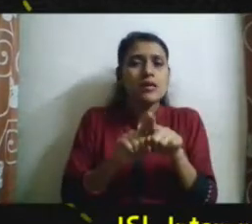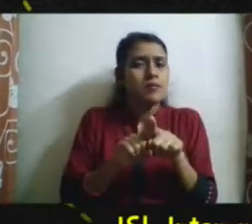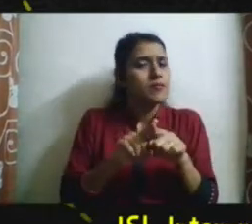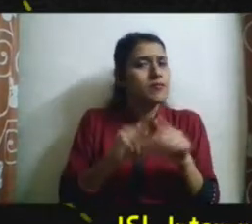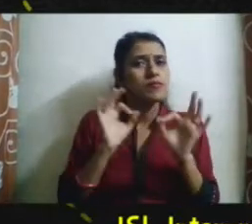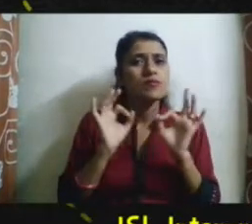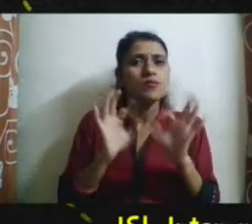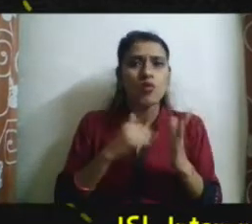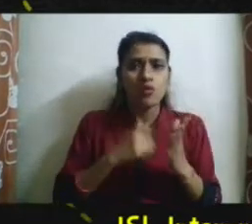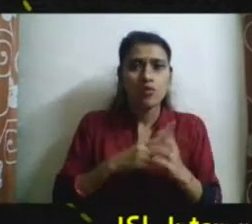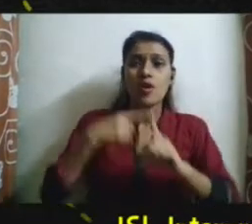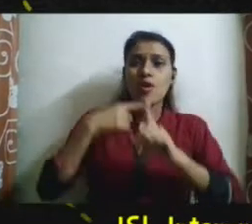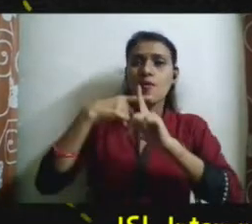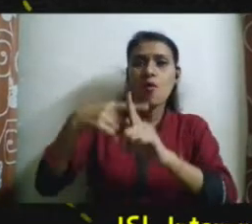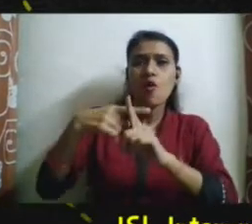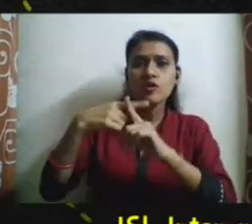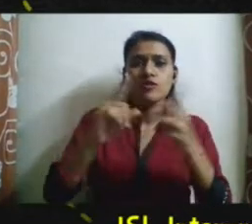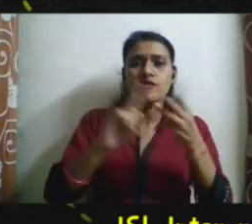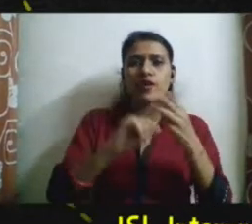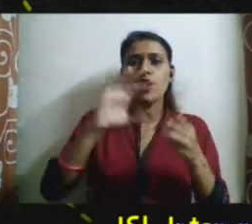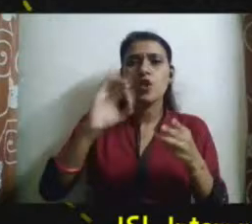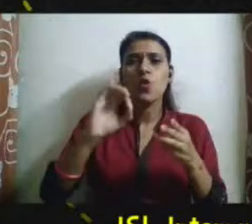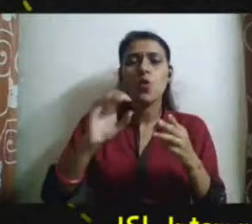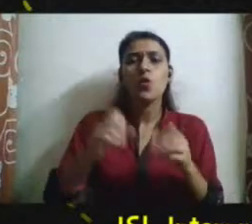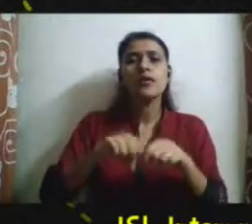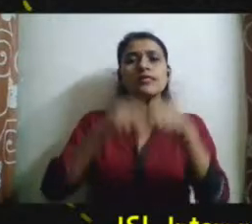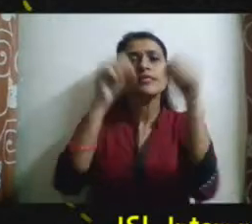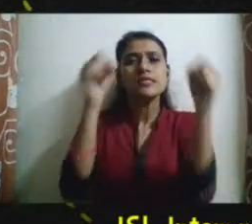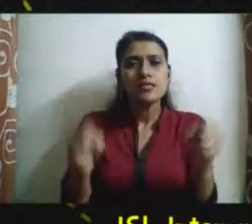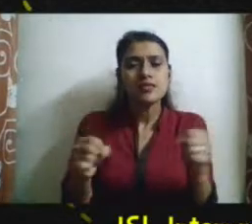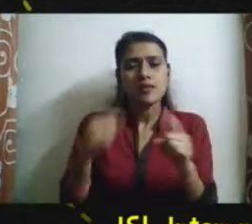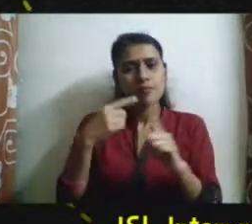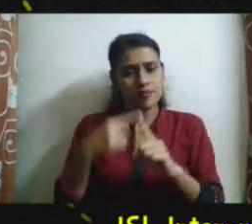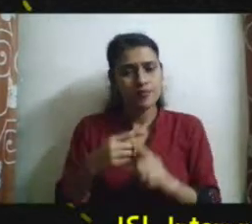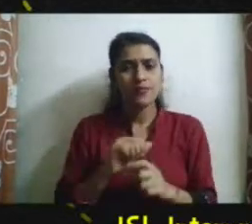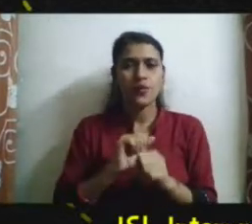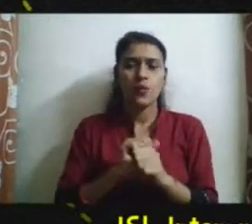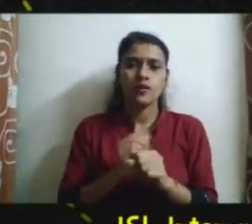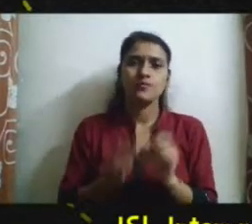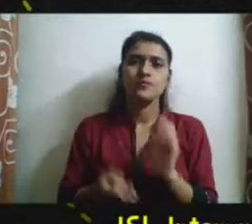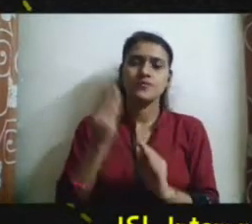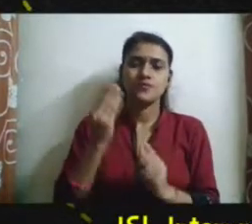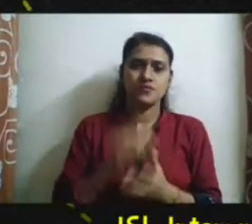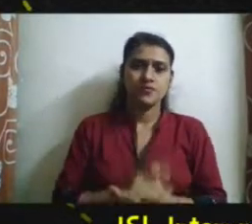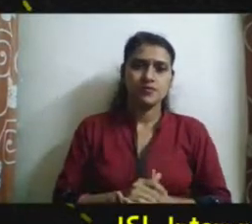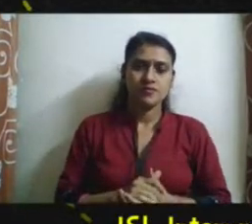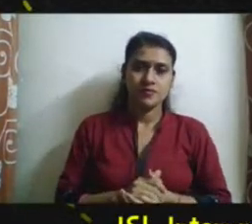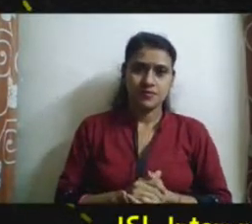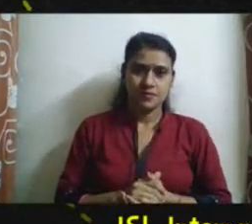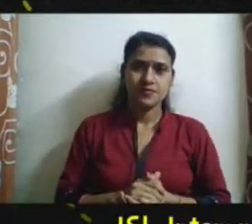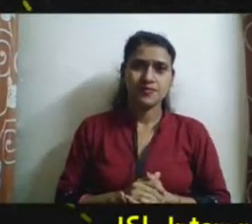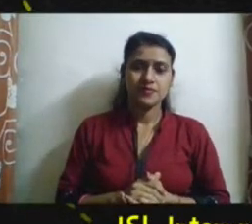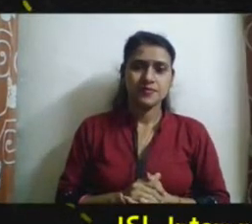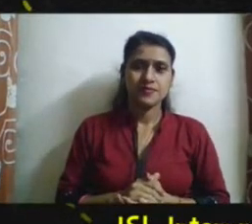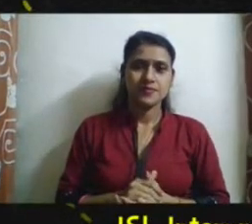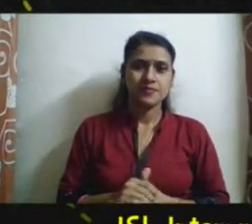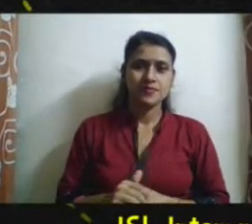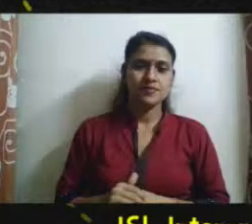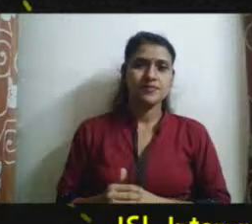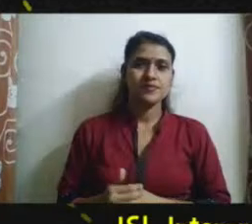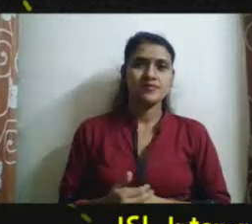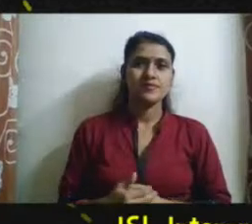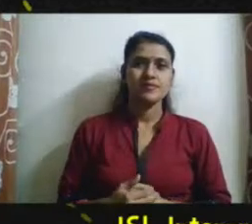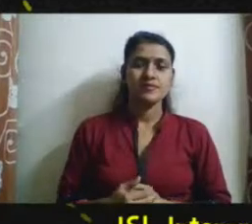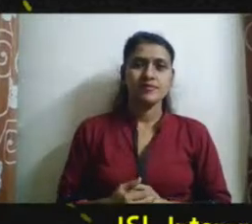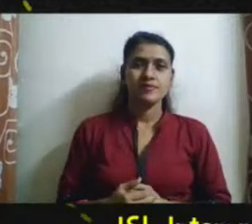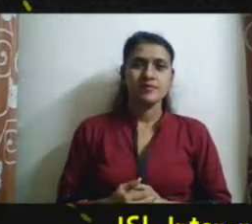a positive ecosystem for contemporary and classical music. I think that her